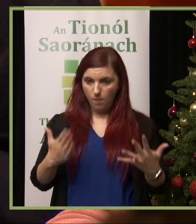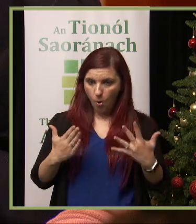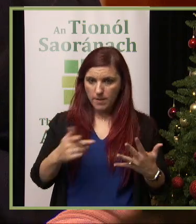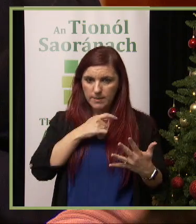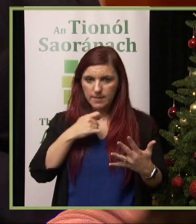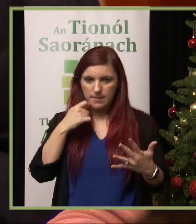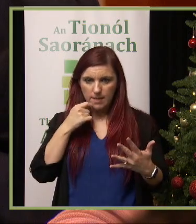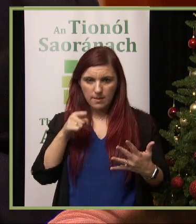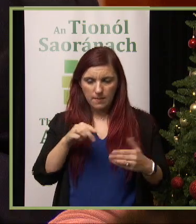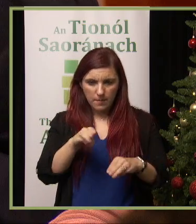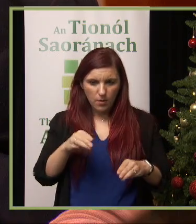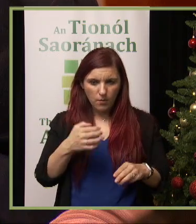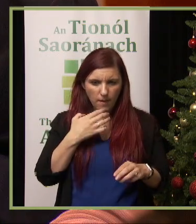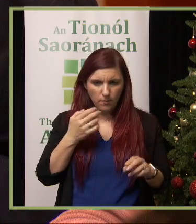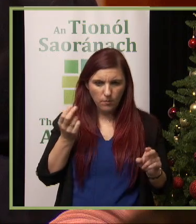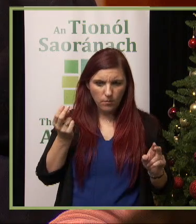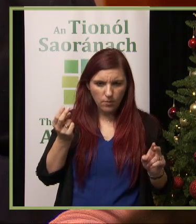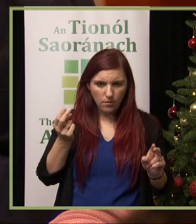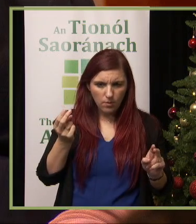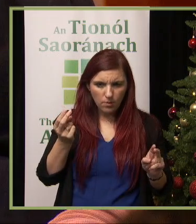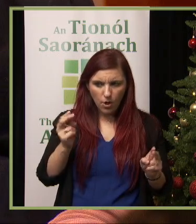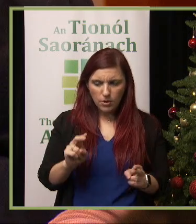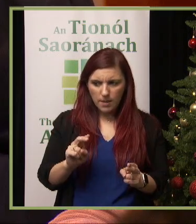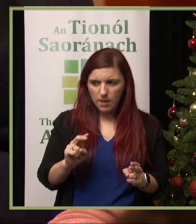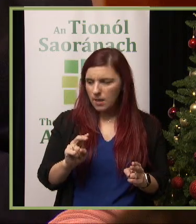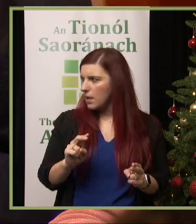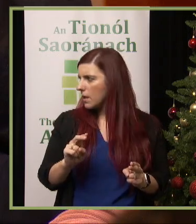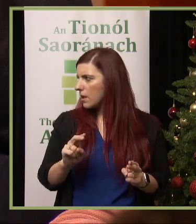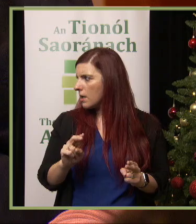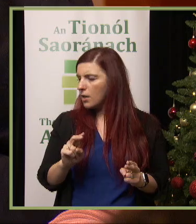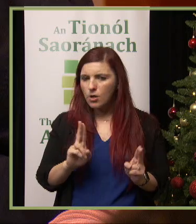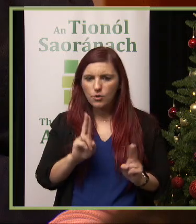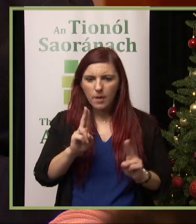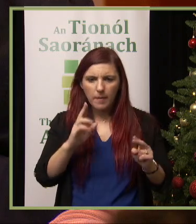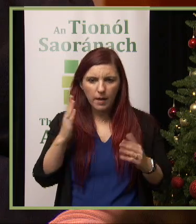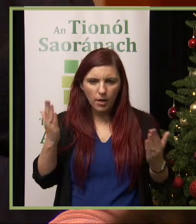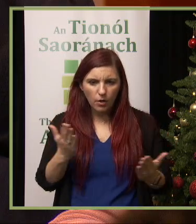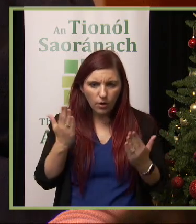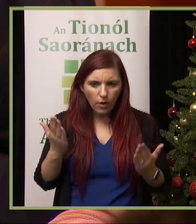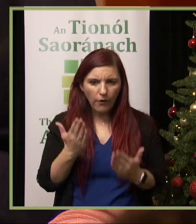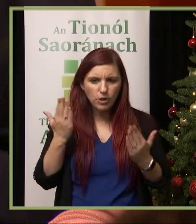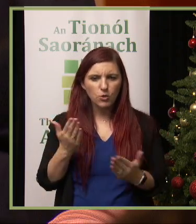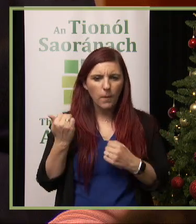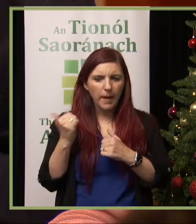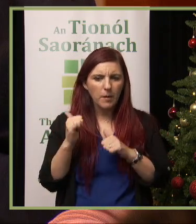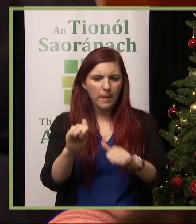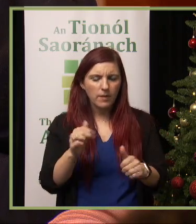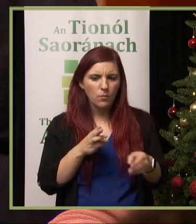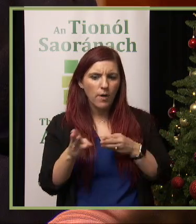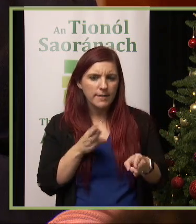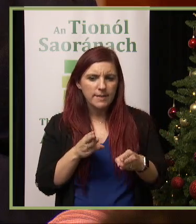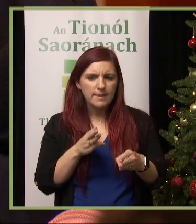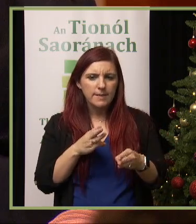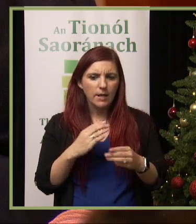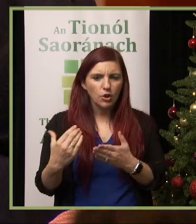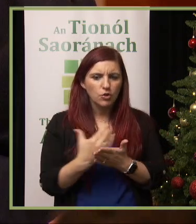in primary production industries, examples farming and fishing, should be encouraged to implement practices that conserve